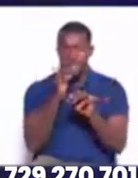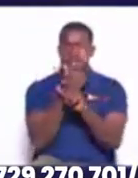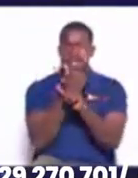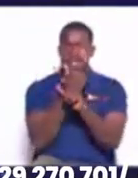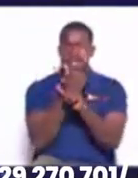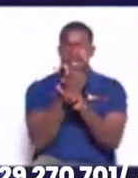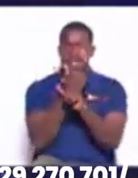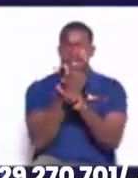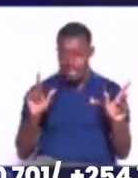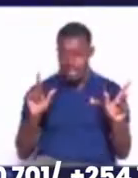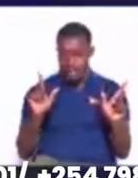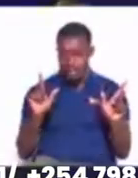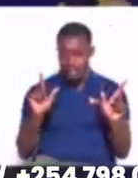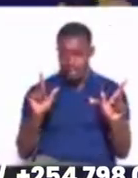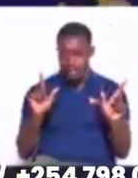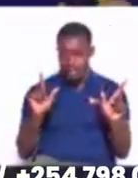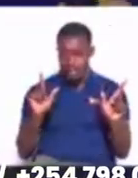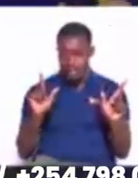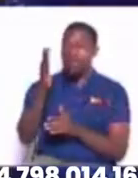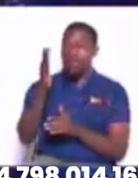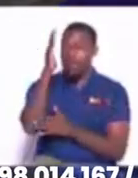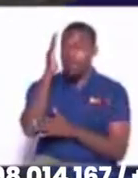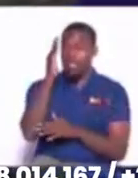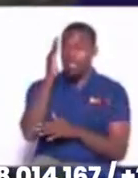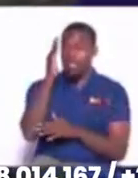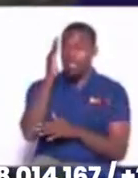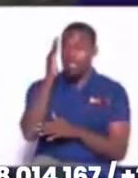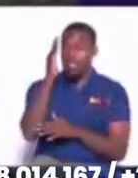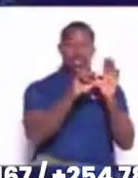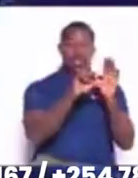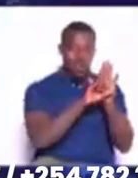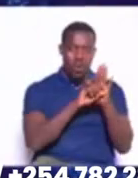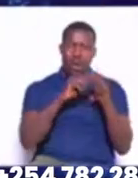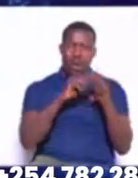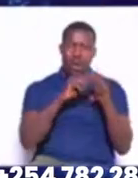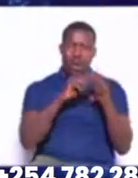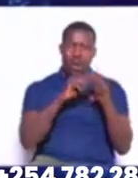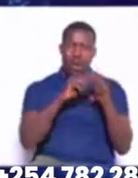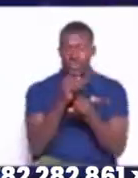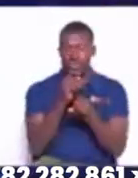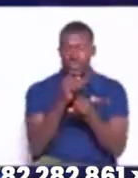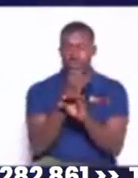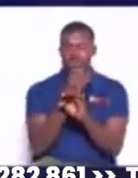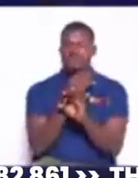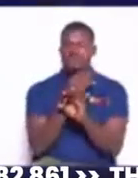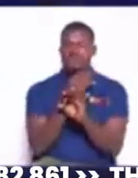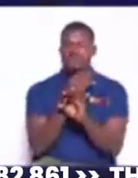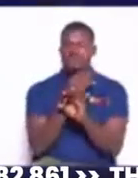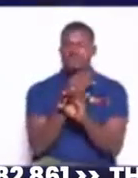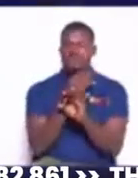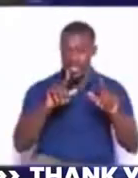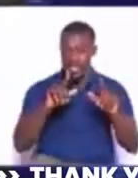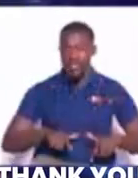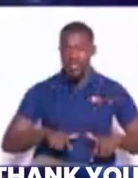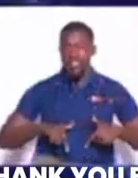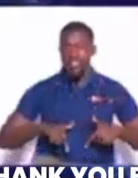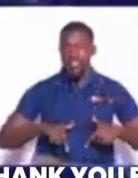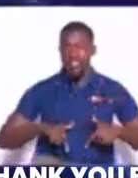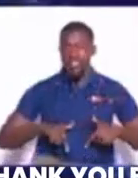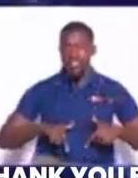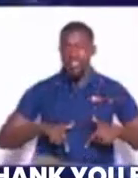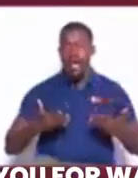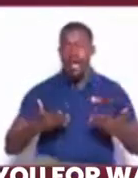God's law frees us to live the most abundant, the happiest, the